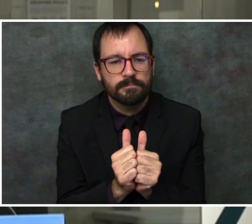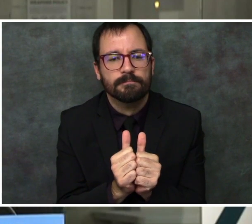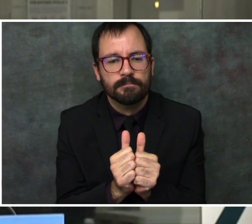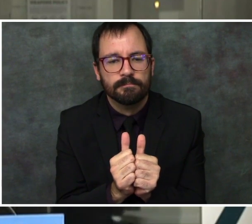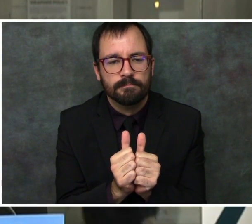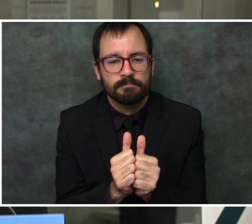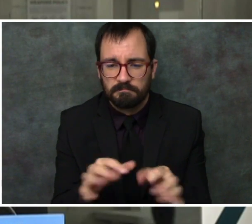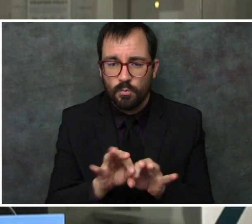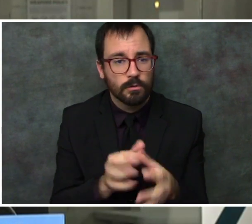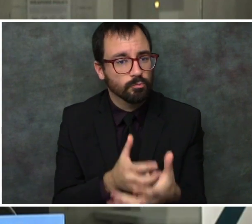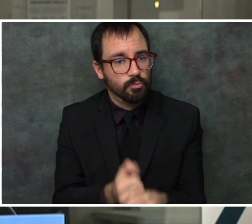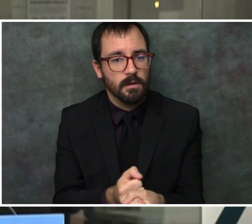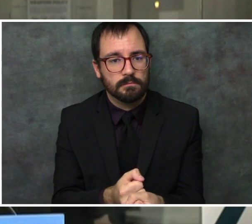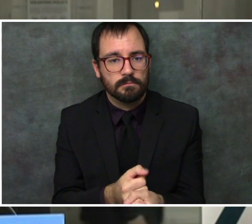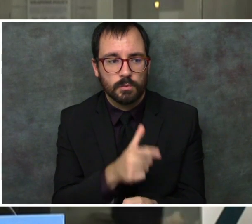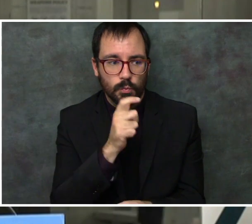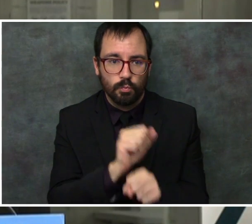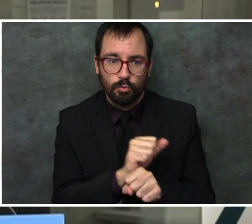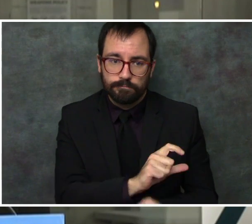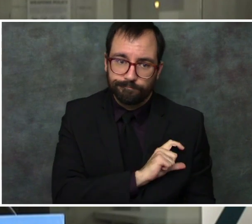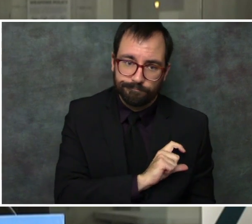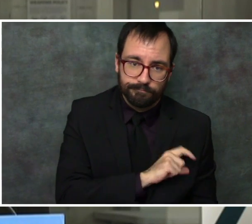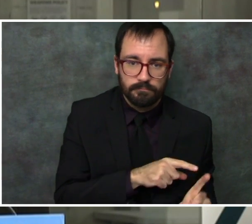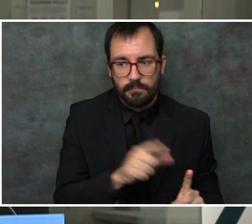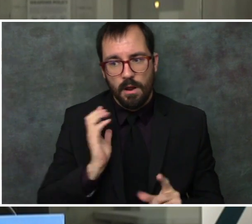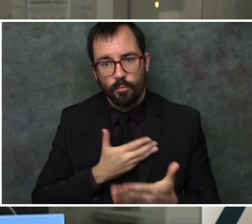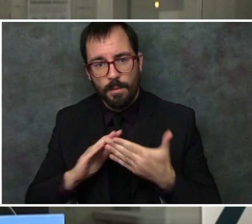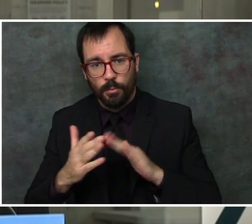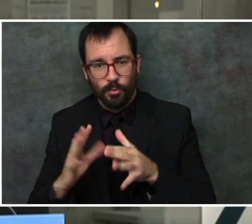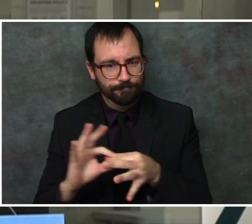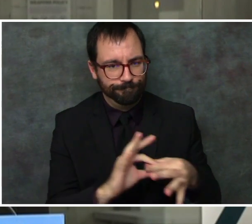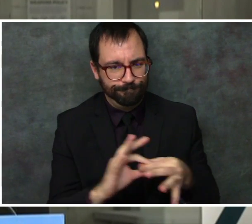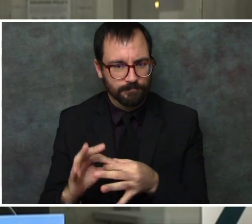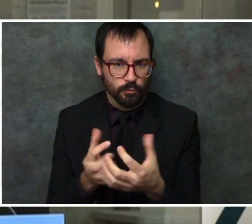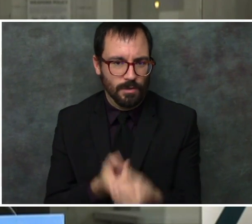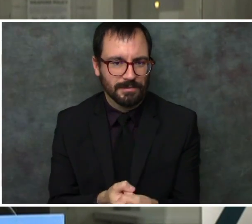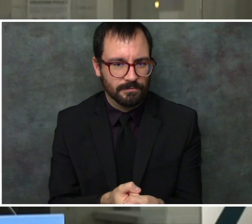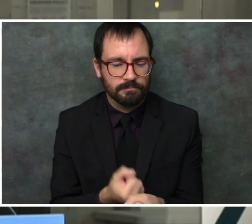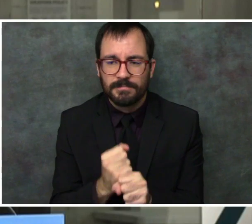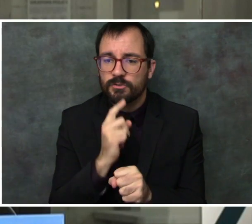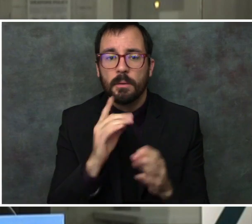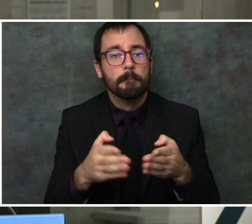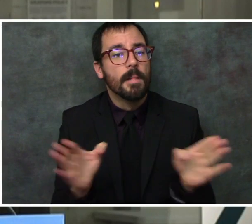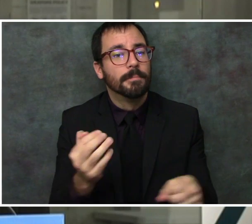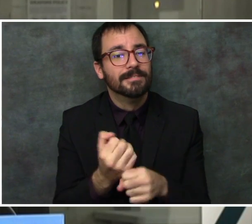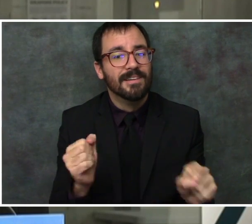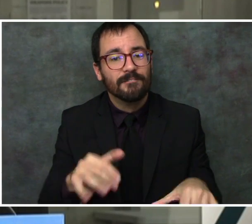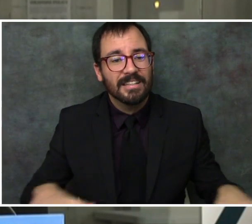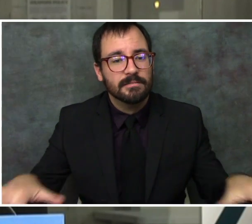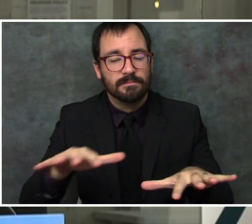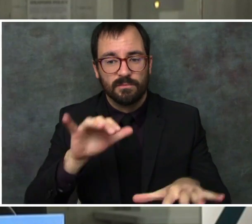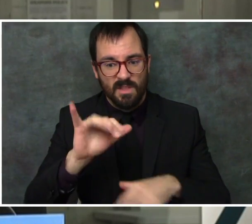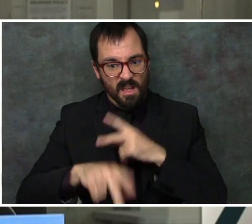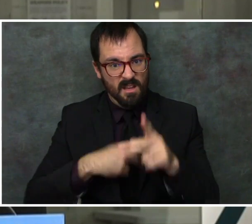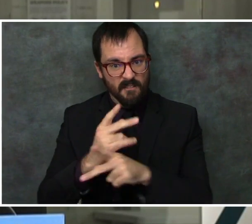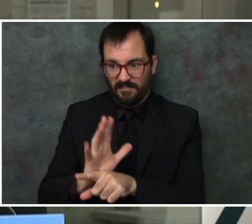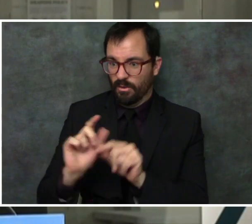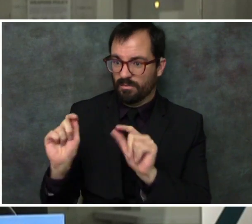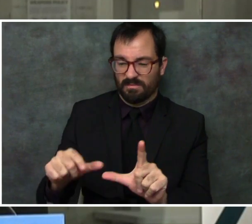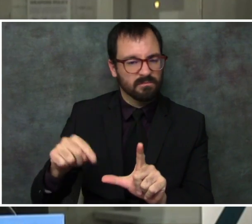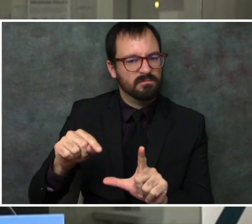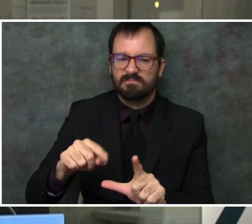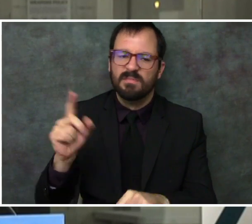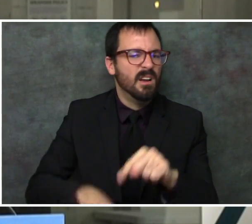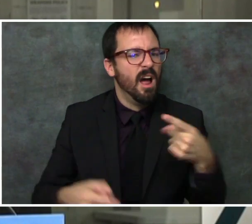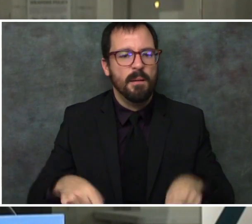everyone. Incidents like this have no place in our city, have no place for this in our country, quite honestly. It causes real pain